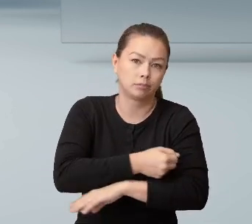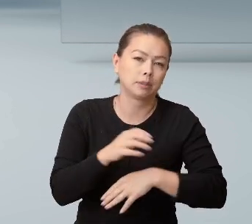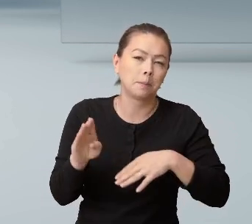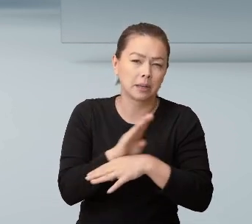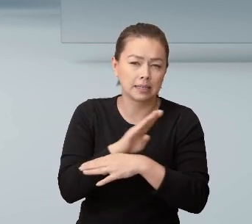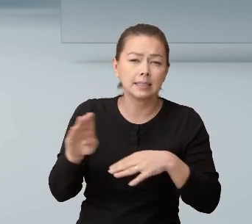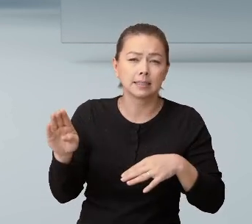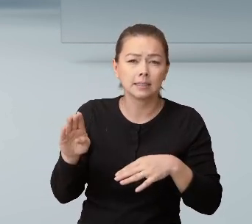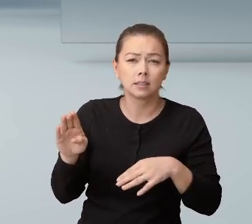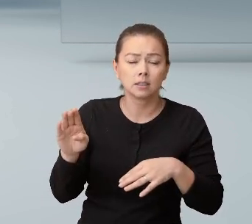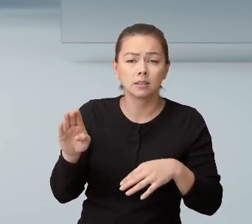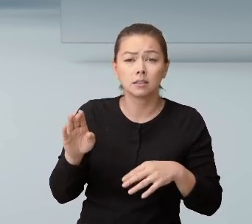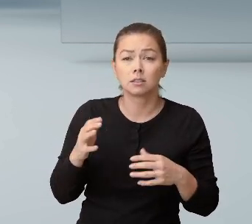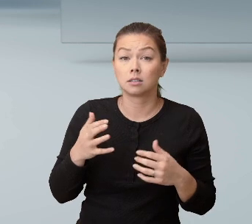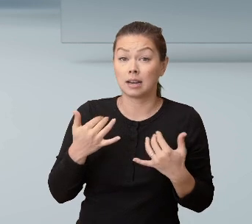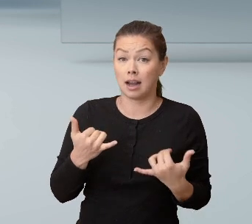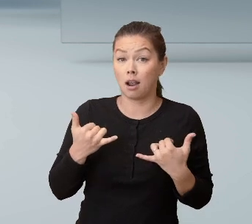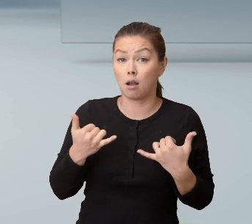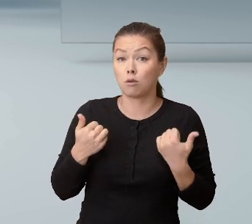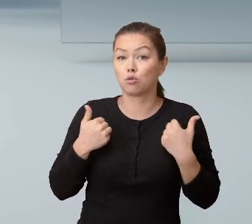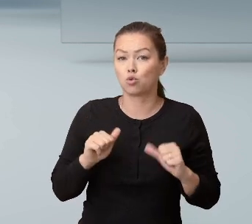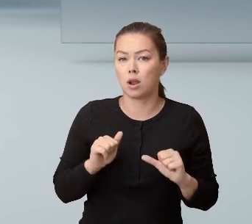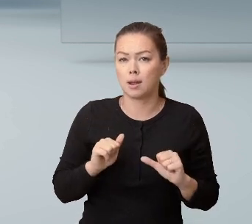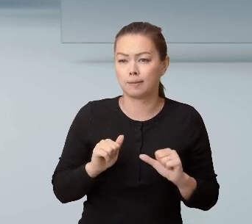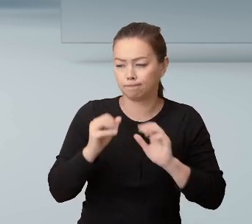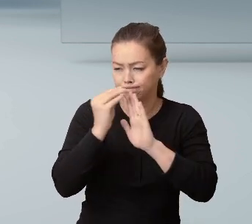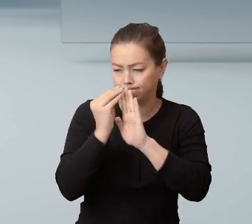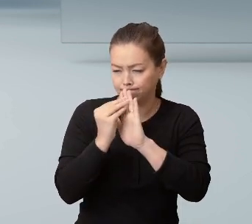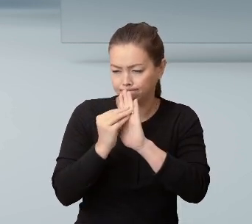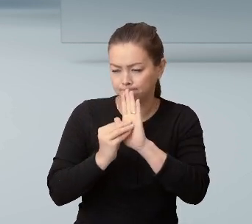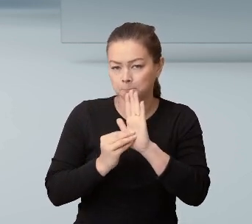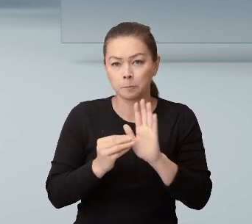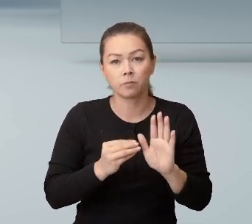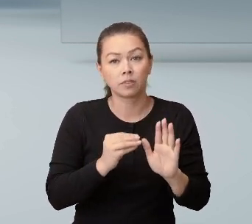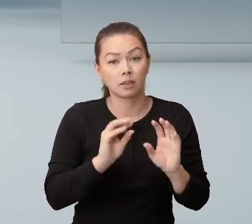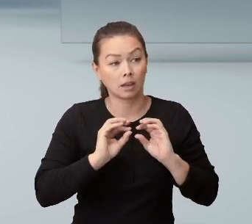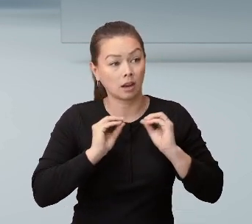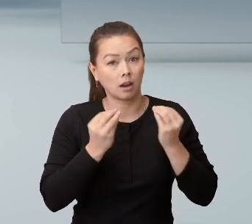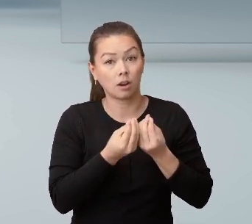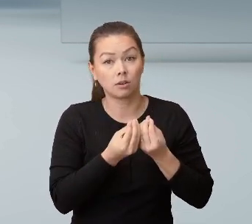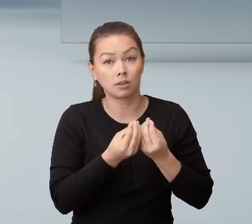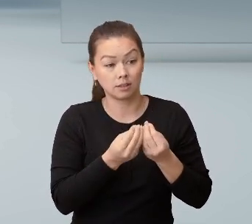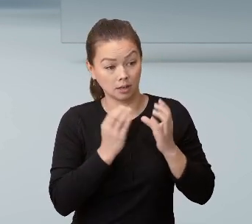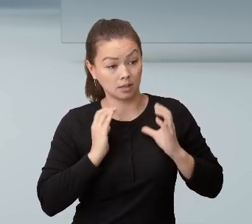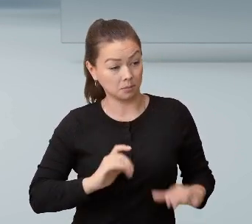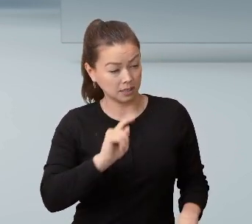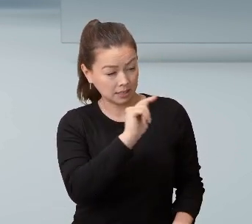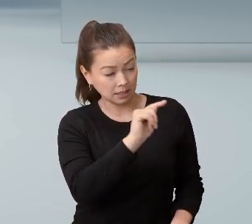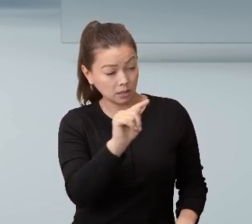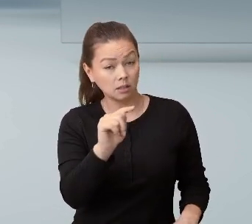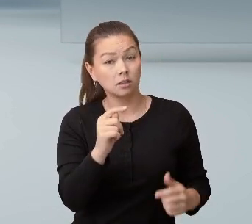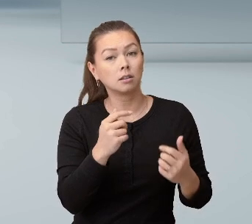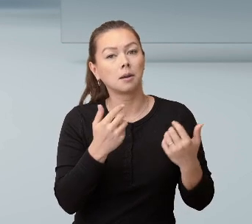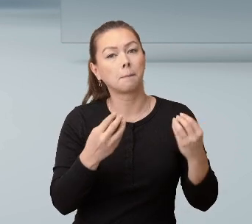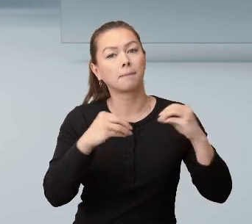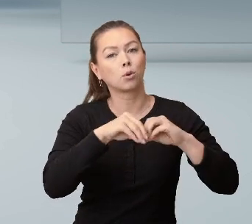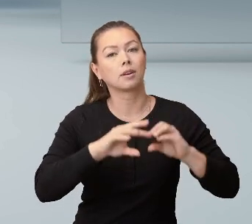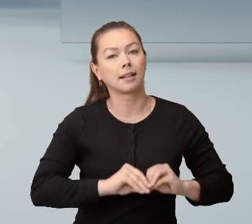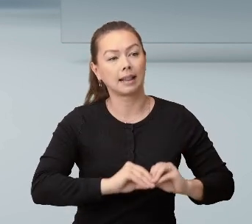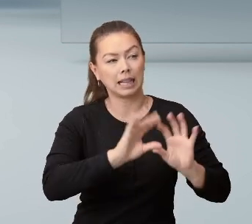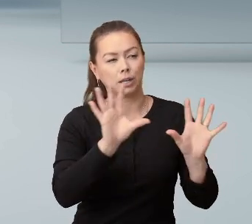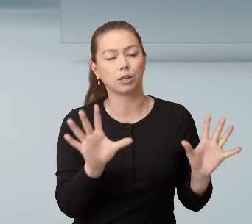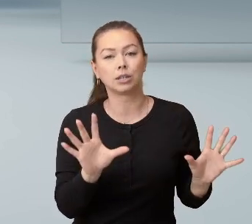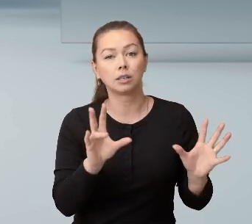business operations. So we intend to bring more clarity to the customers within our organizations, as well as the overall